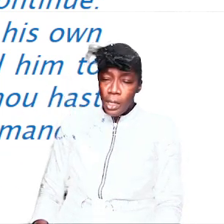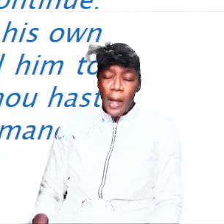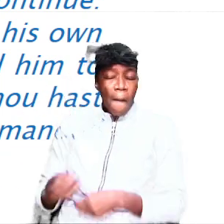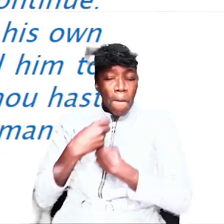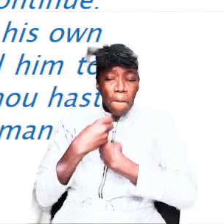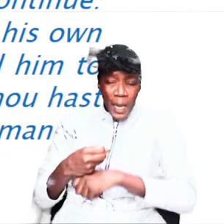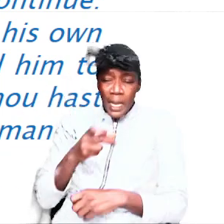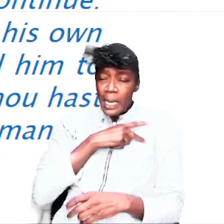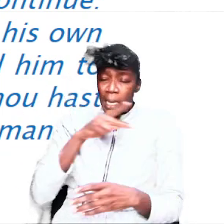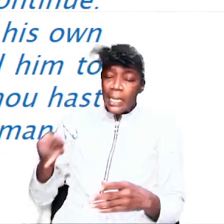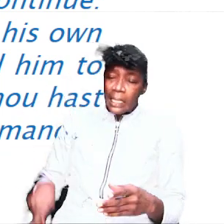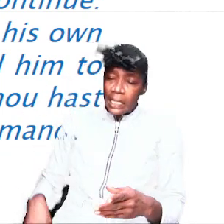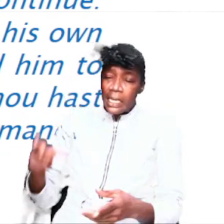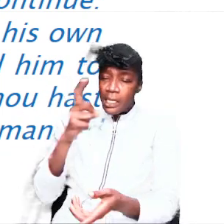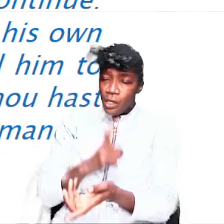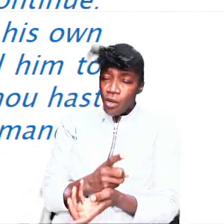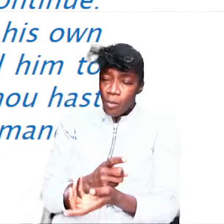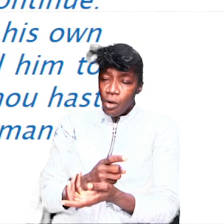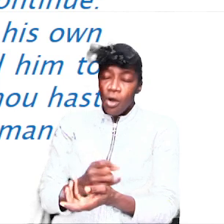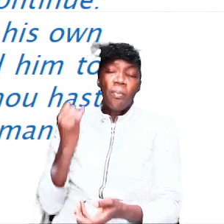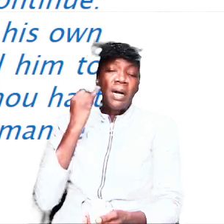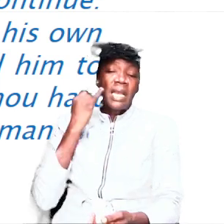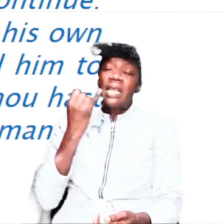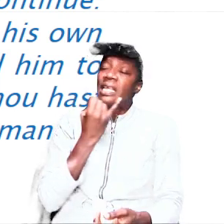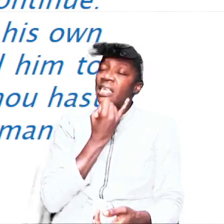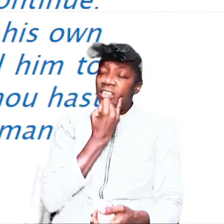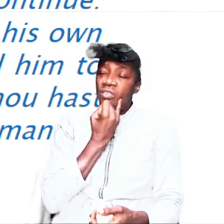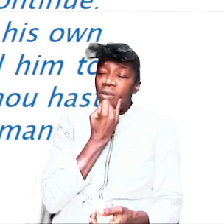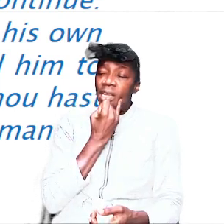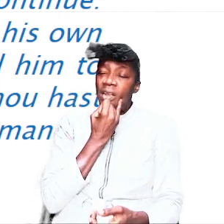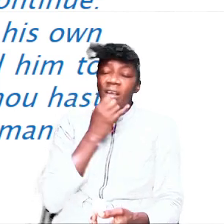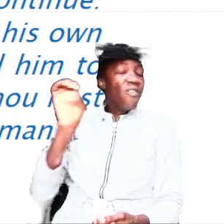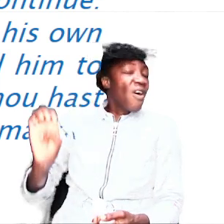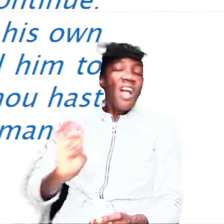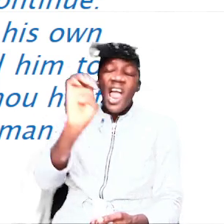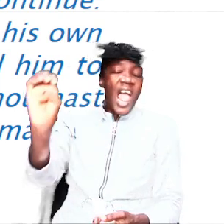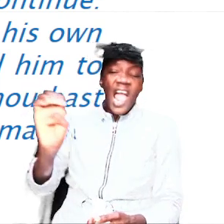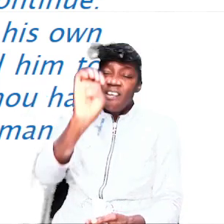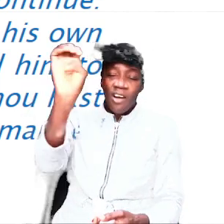kingdom upon Israel forever.